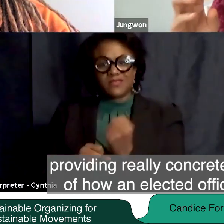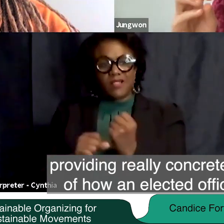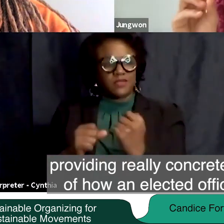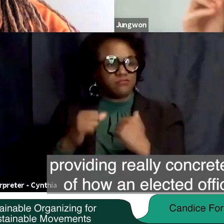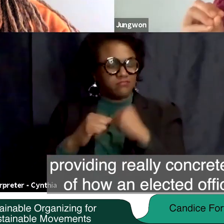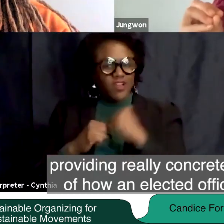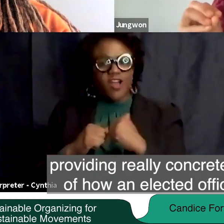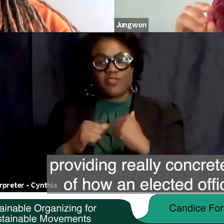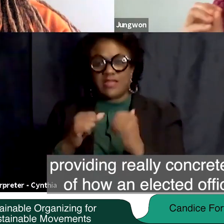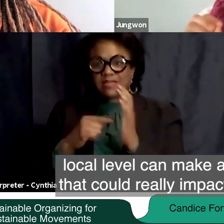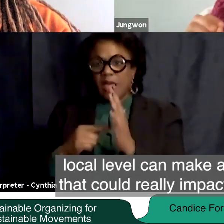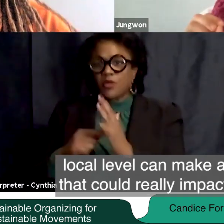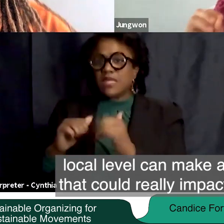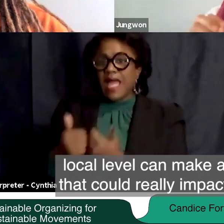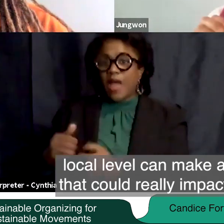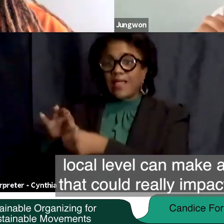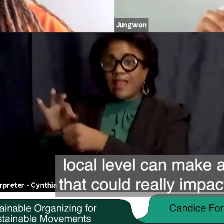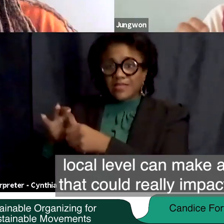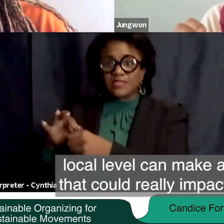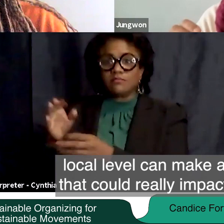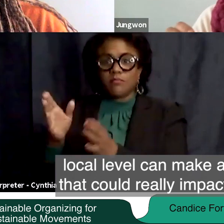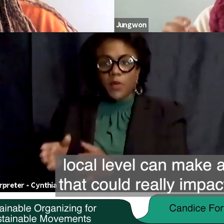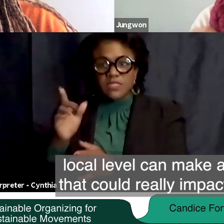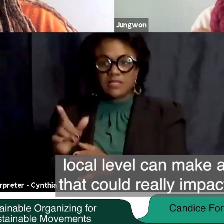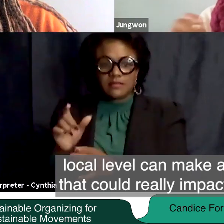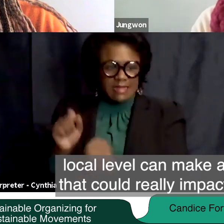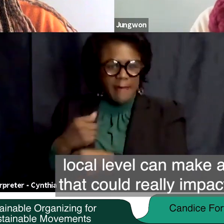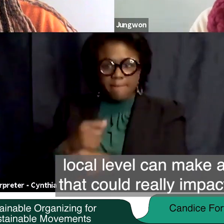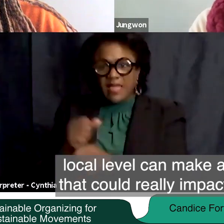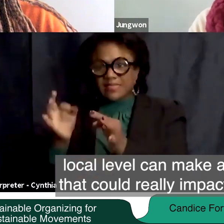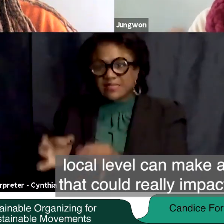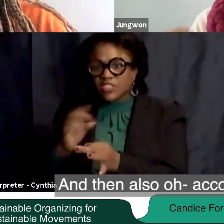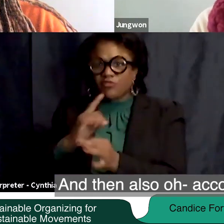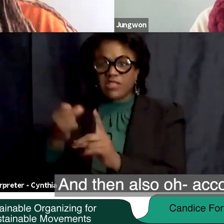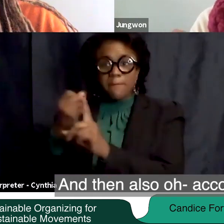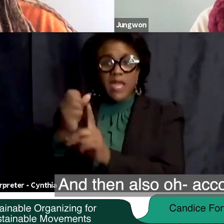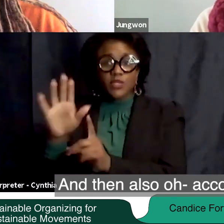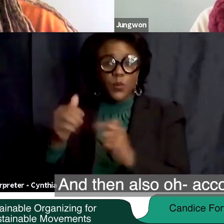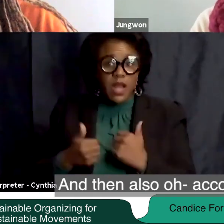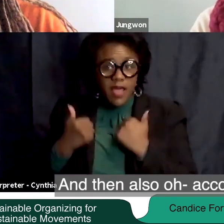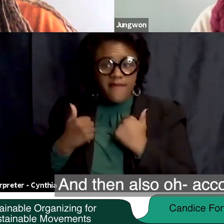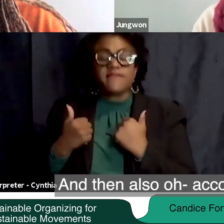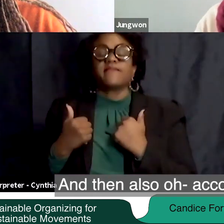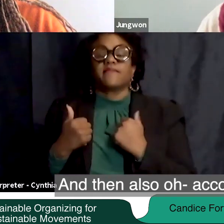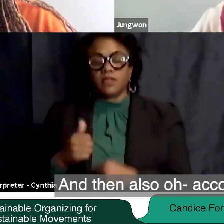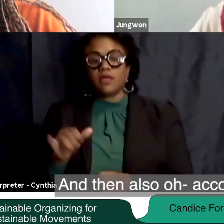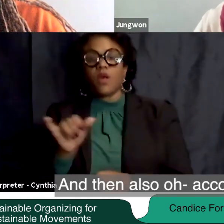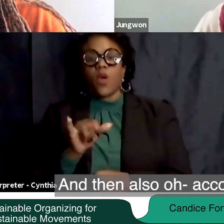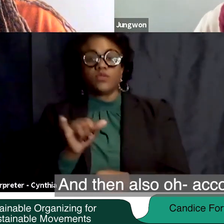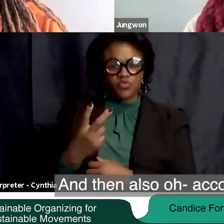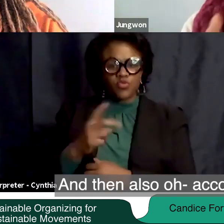an elected official at the local level can make a decision that could really impact your life. And then also,